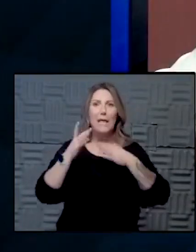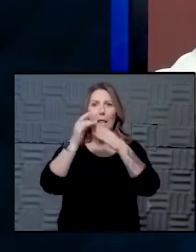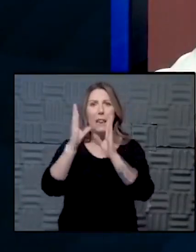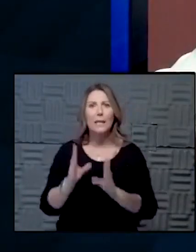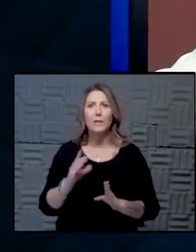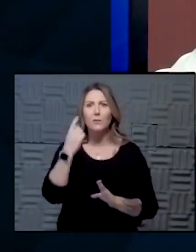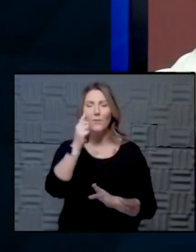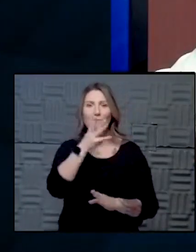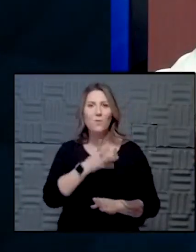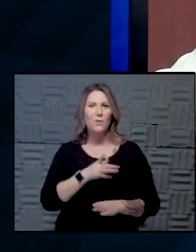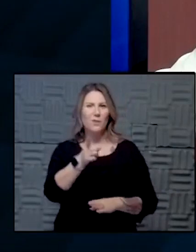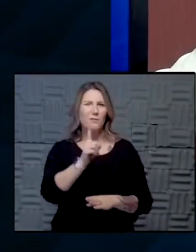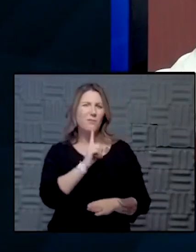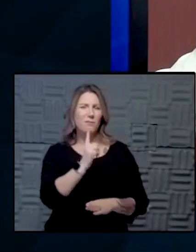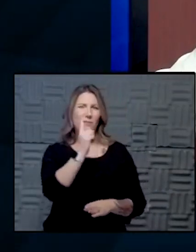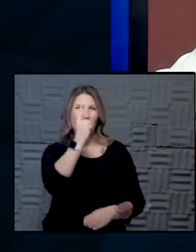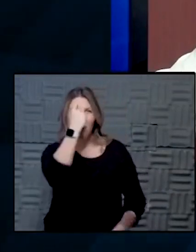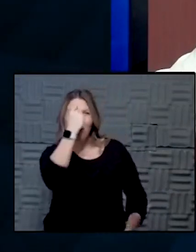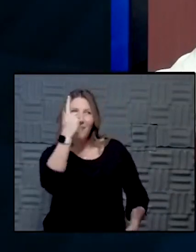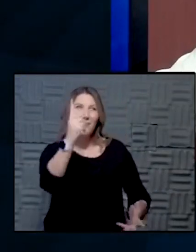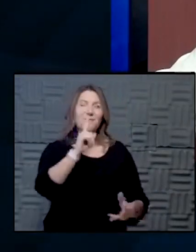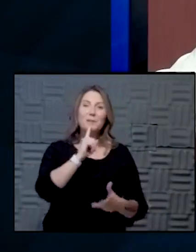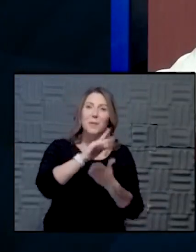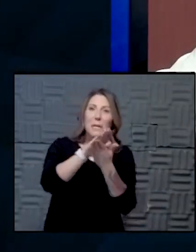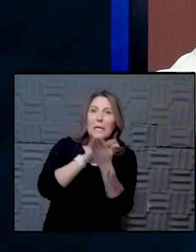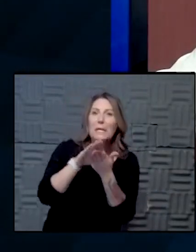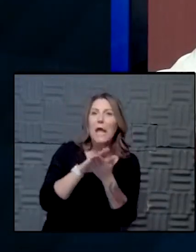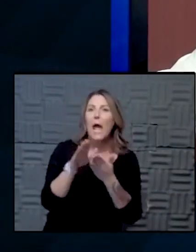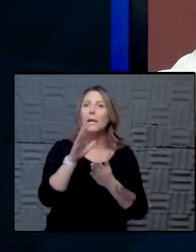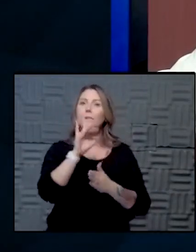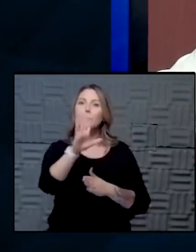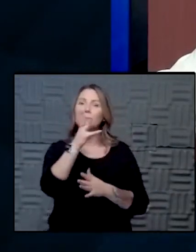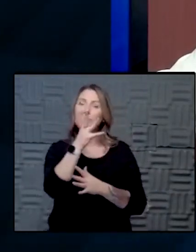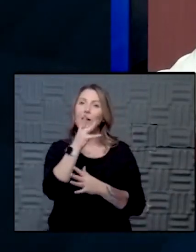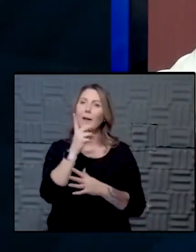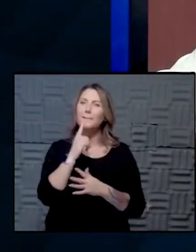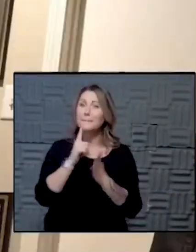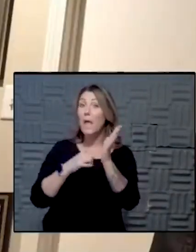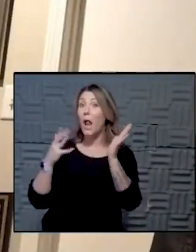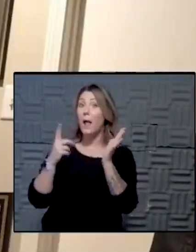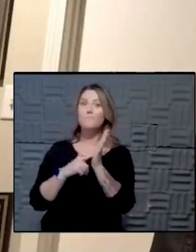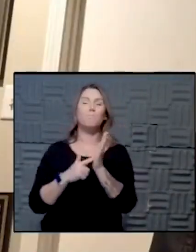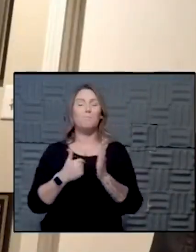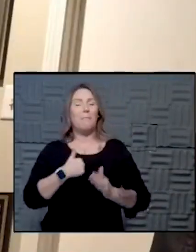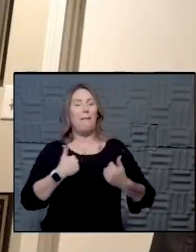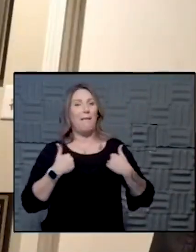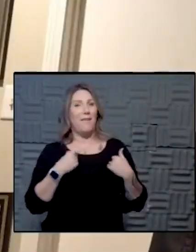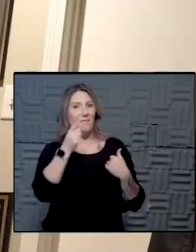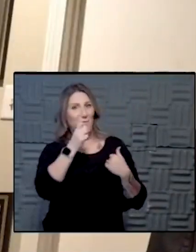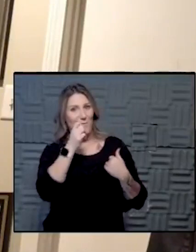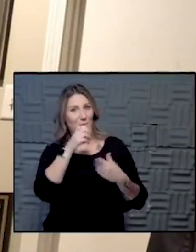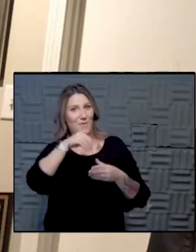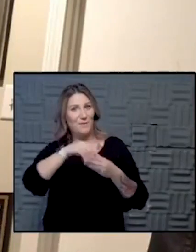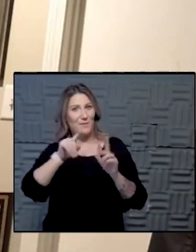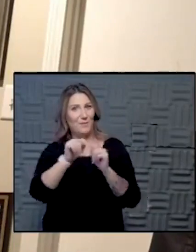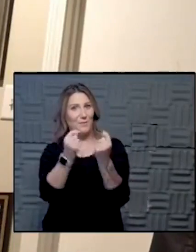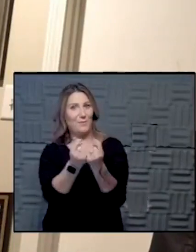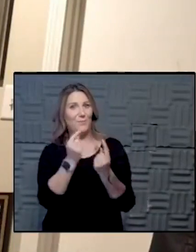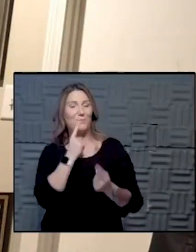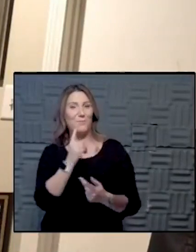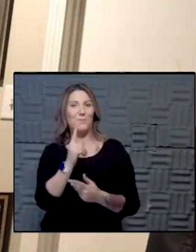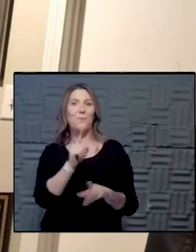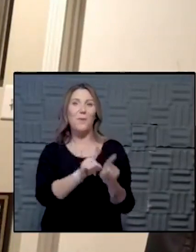think they're really nice to their moms all the time, or do you think it was more like they said sometimes? Well, I have a girl in this troop as well, so I think I